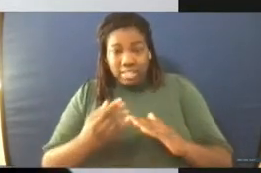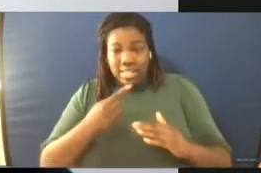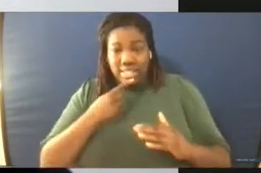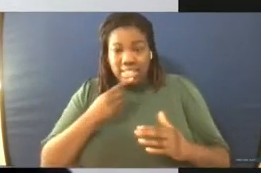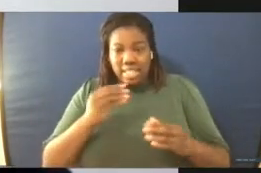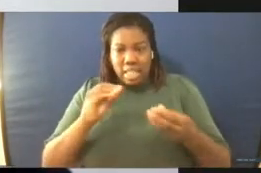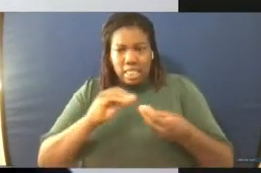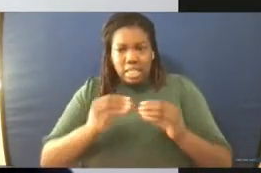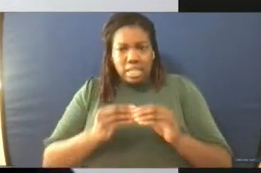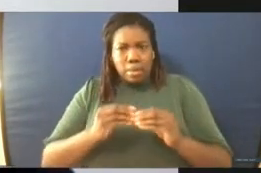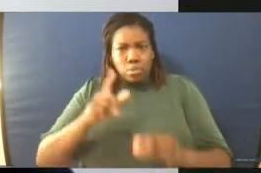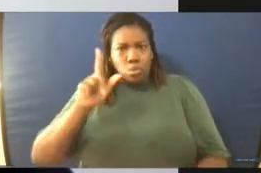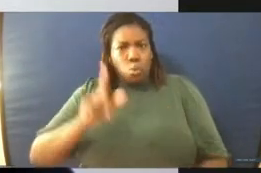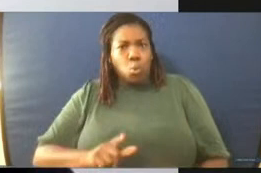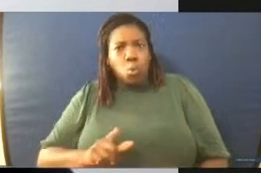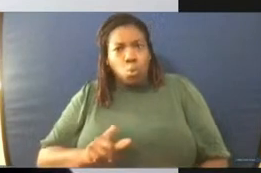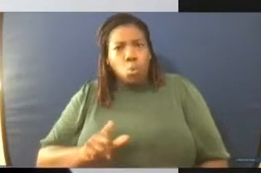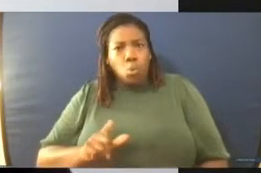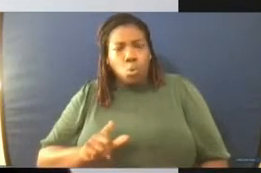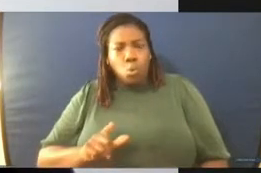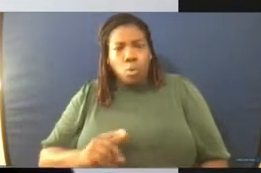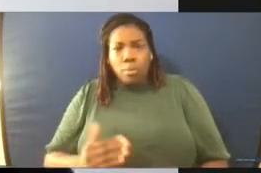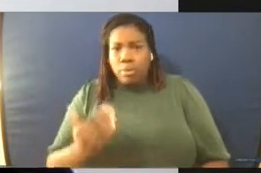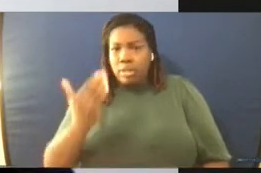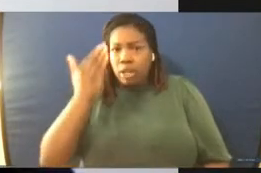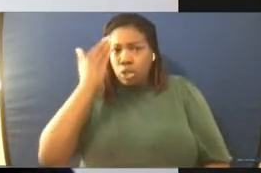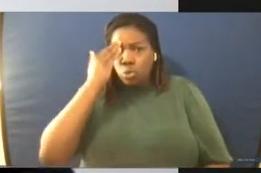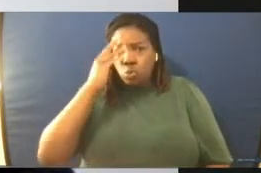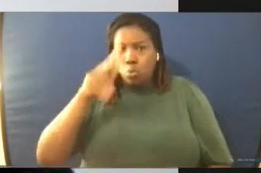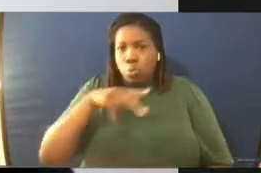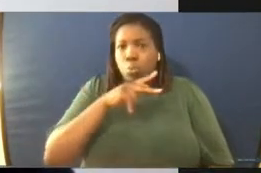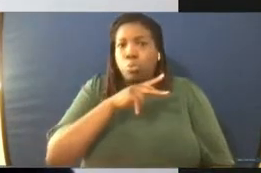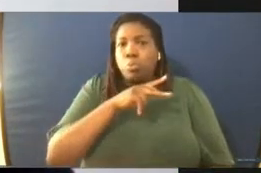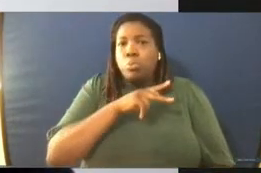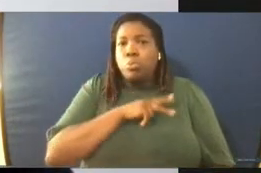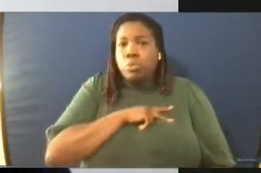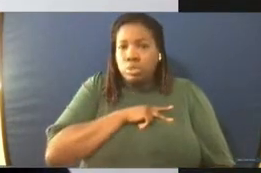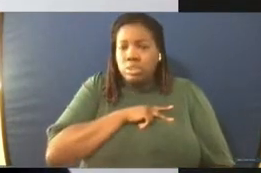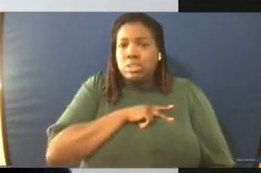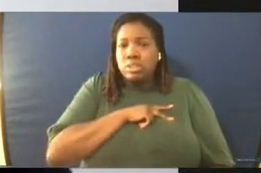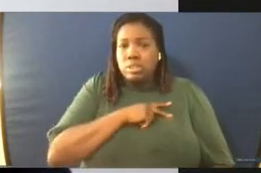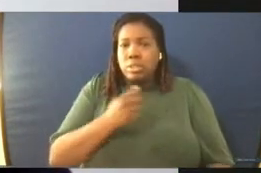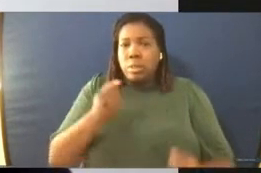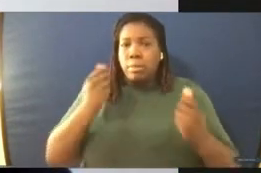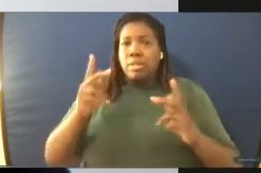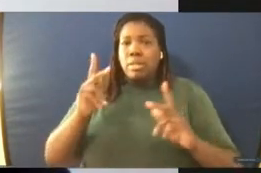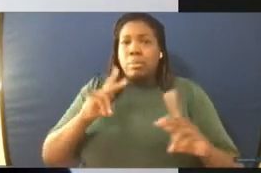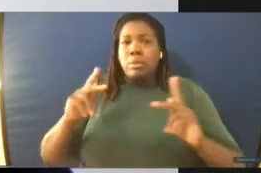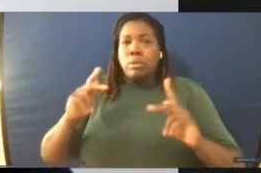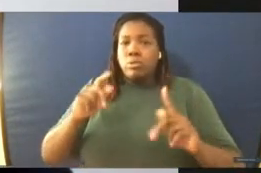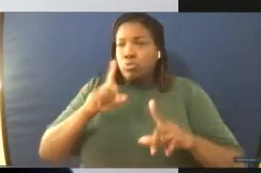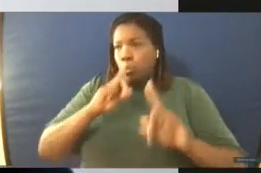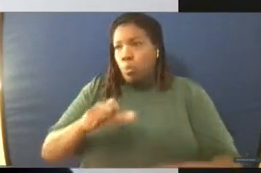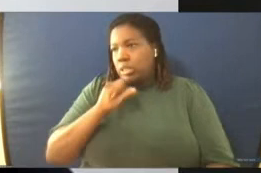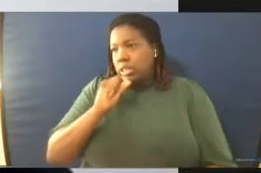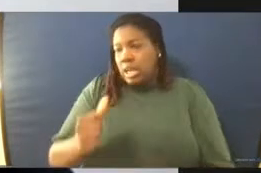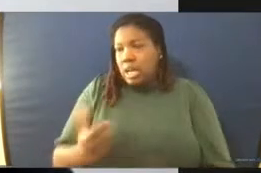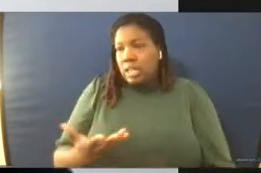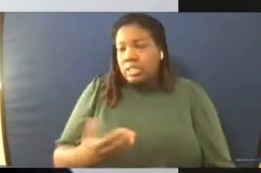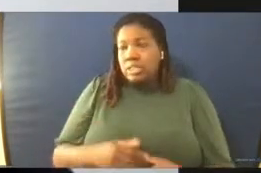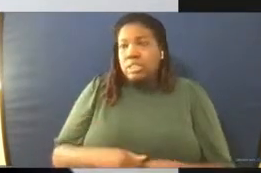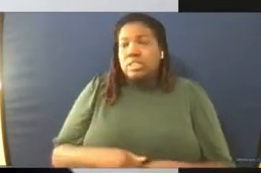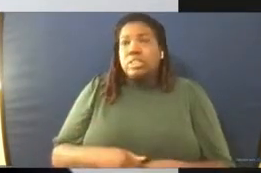were lower, but I know personally that a lot of people are not reporting. Following that